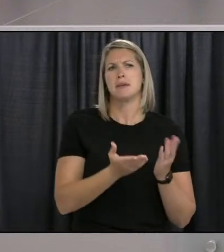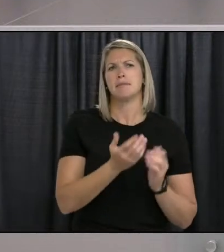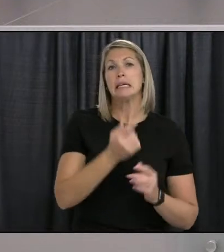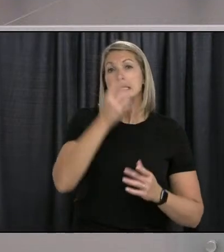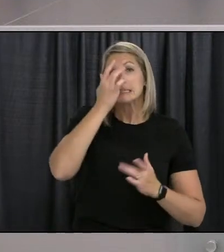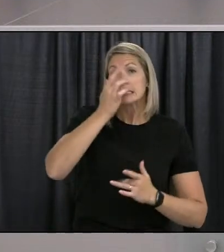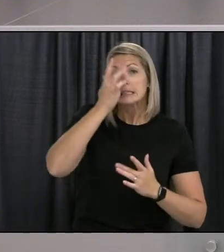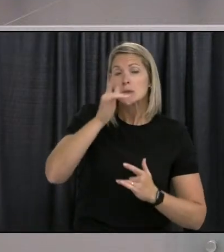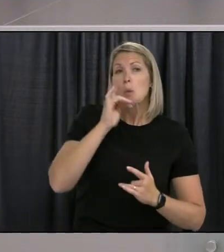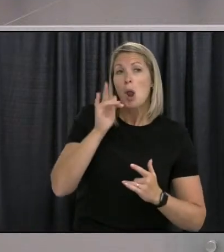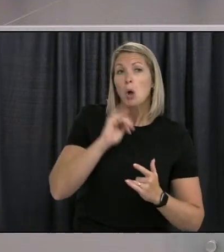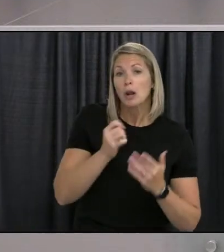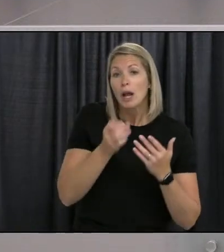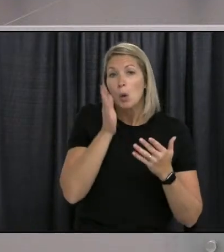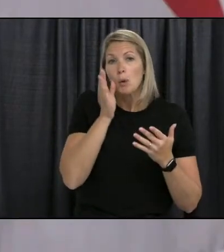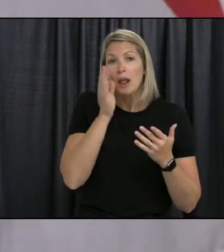students.